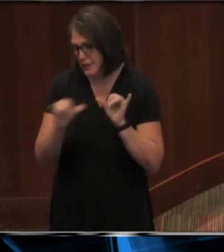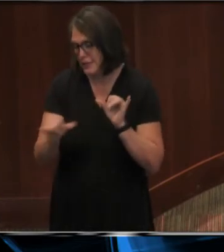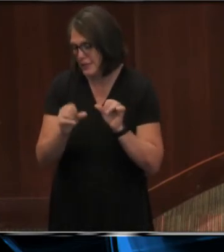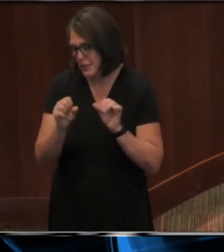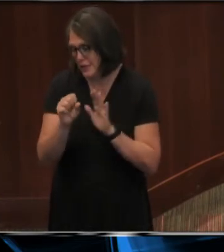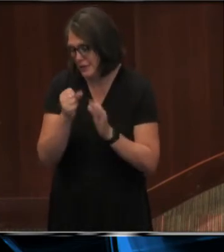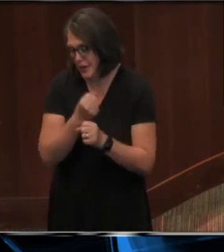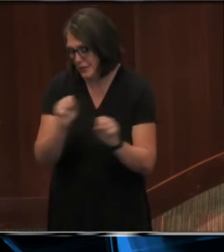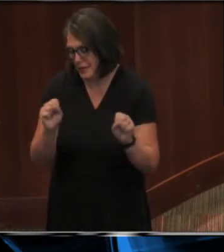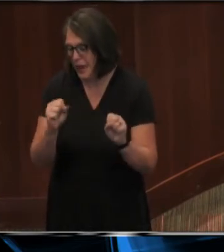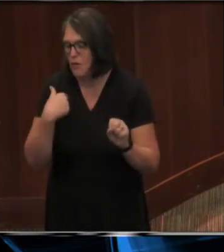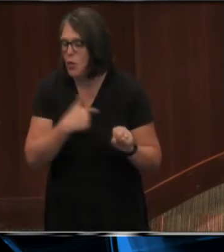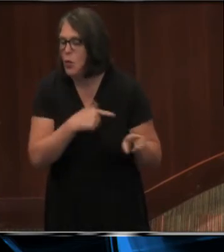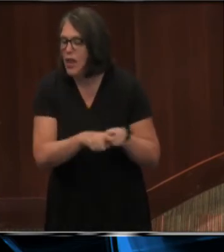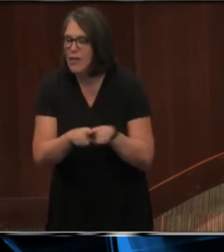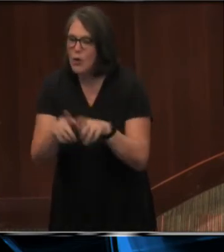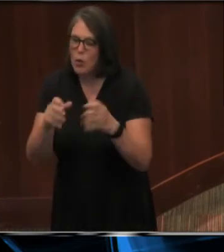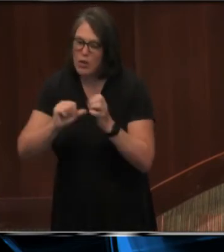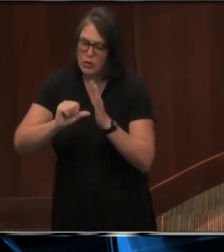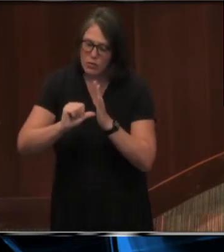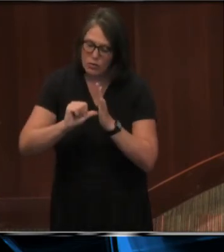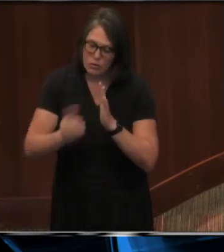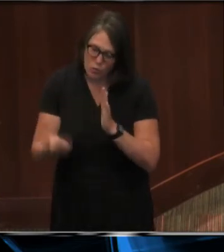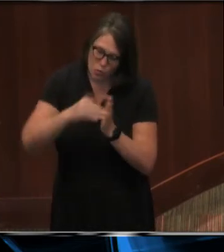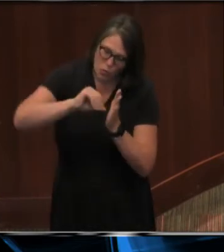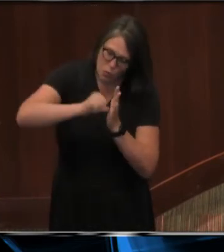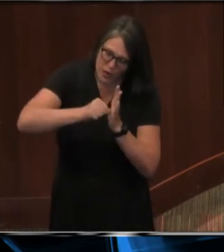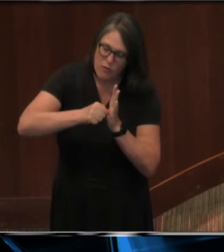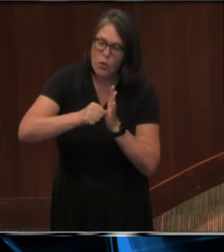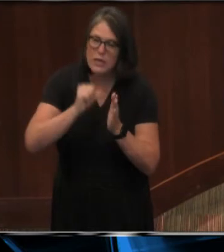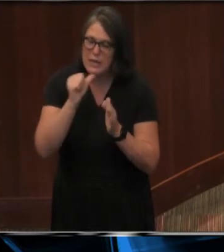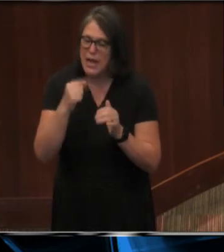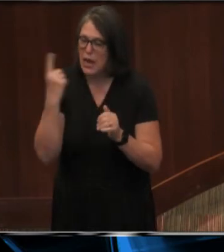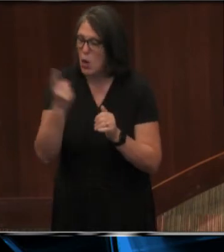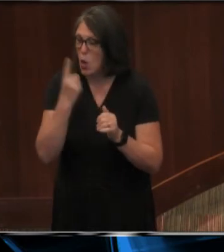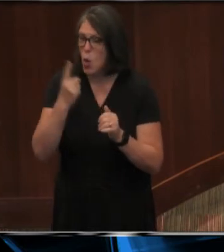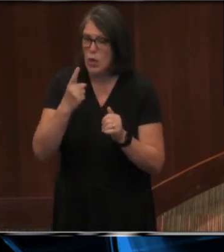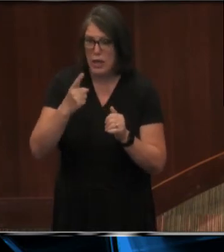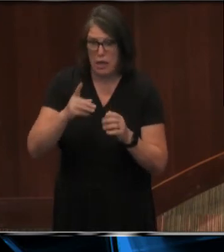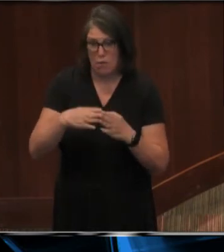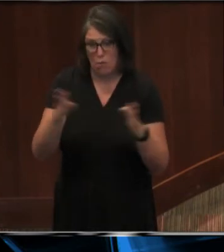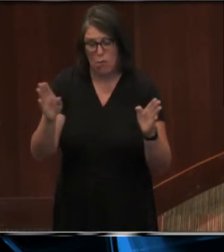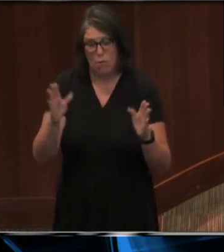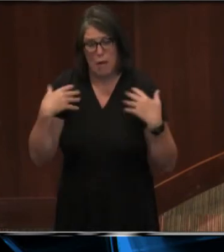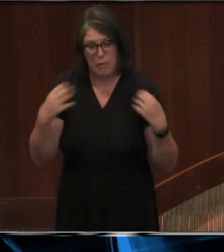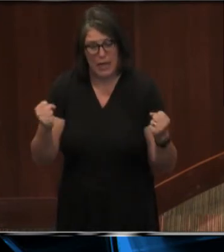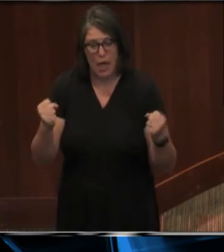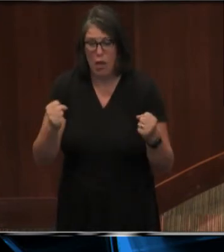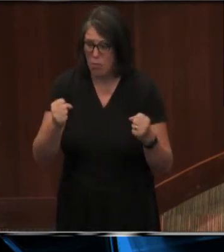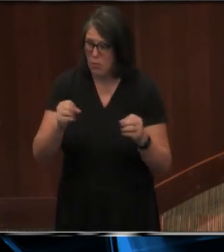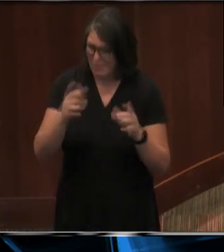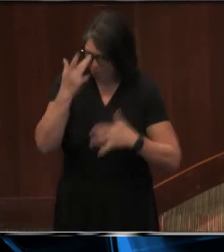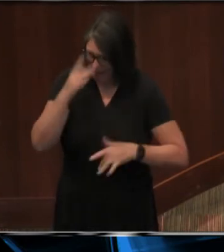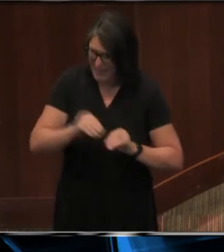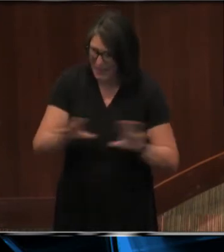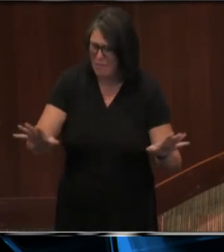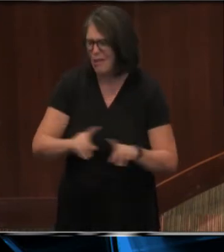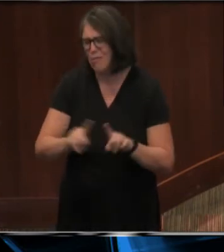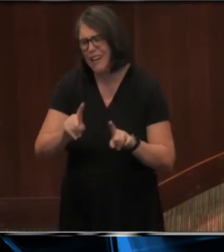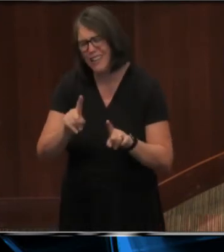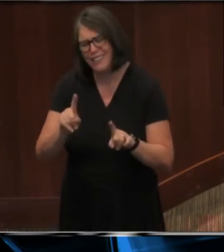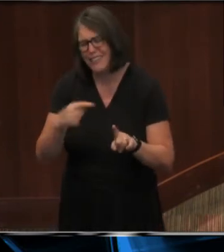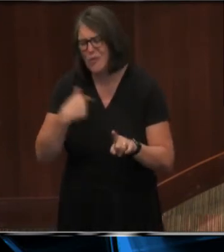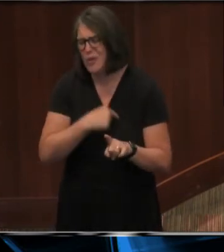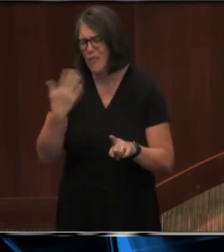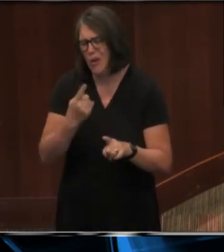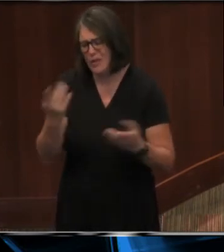safe. We also just wanted to reinforce that not only, public health's role in the pandemic is critical, but they've always been there for the business community. So